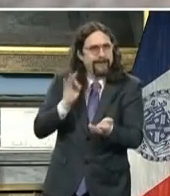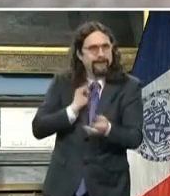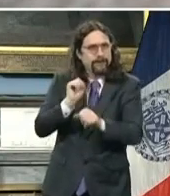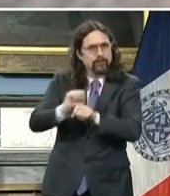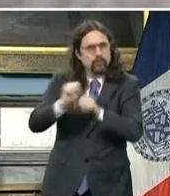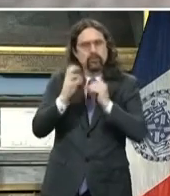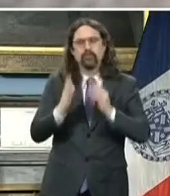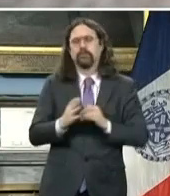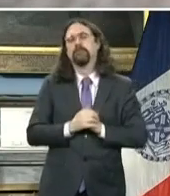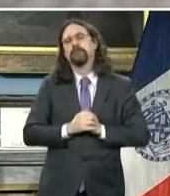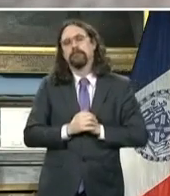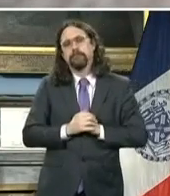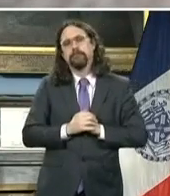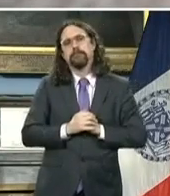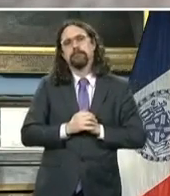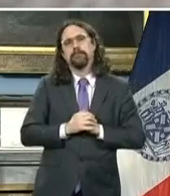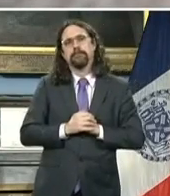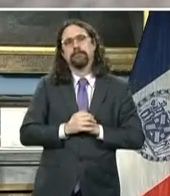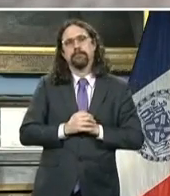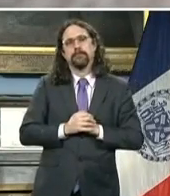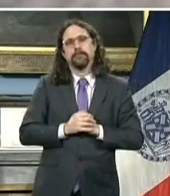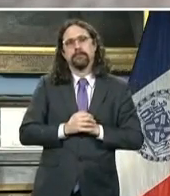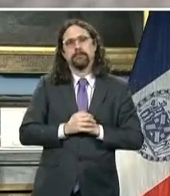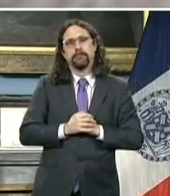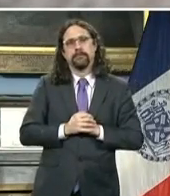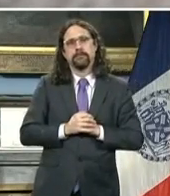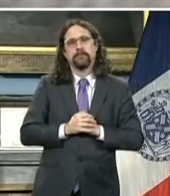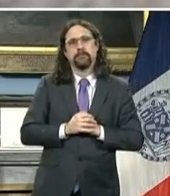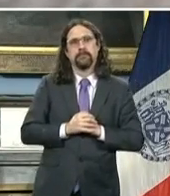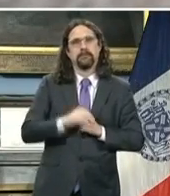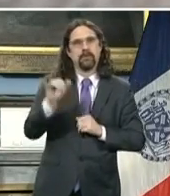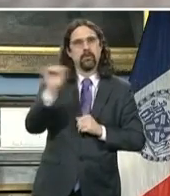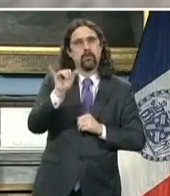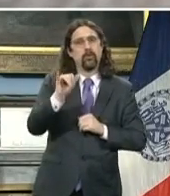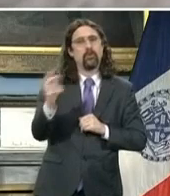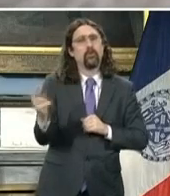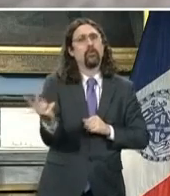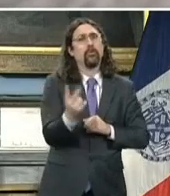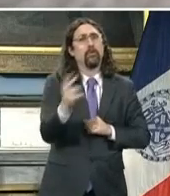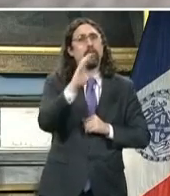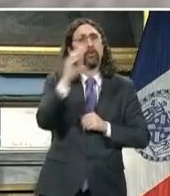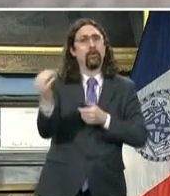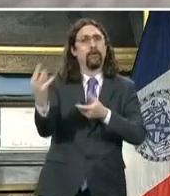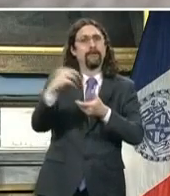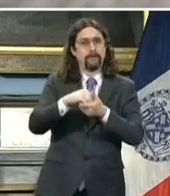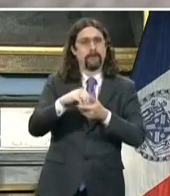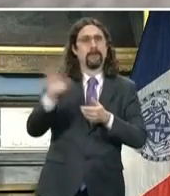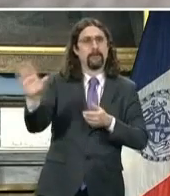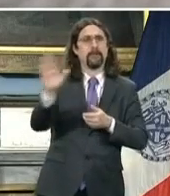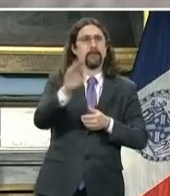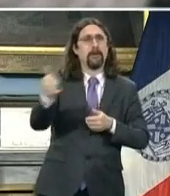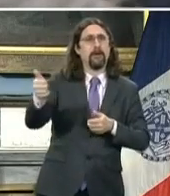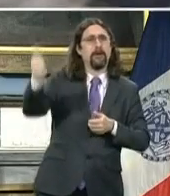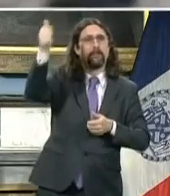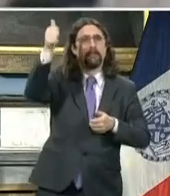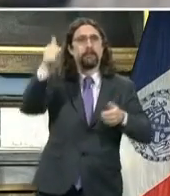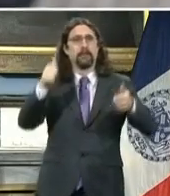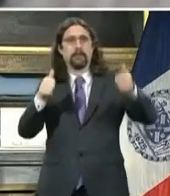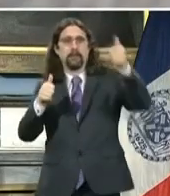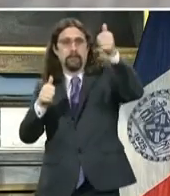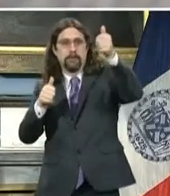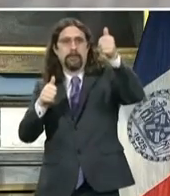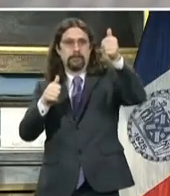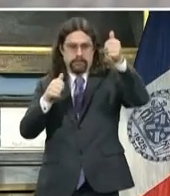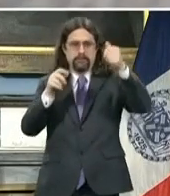this vision and pulled it together in record time. To Greg Thompson, the Executive Director at Cry Precision. To Deirdre Quinn, the